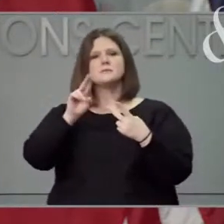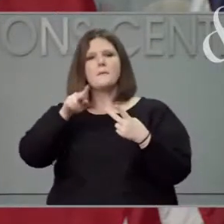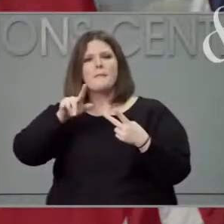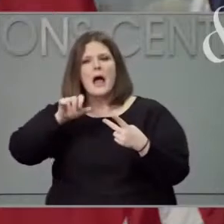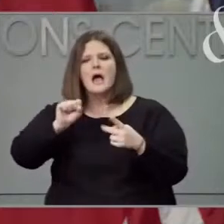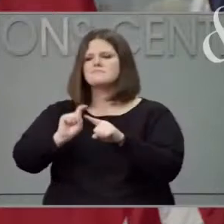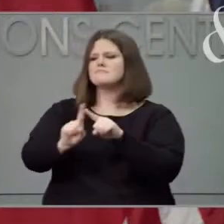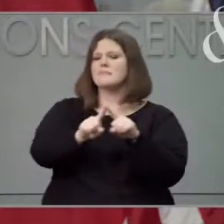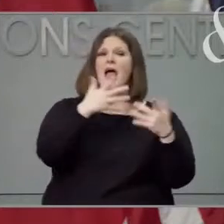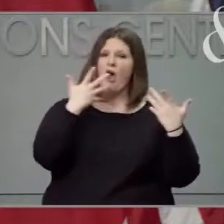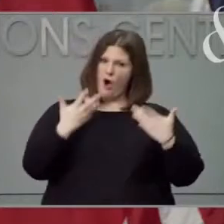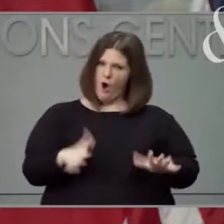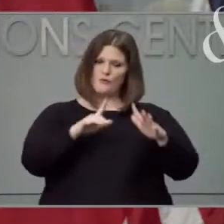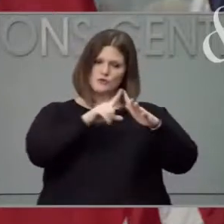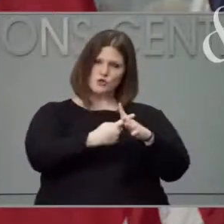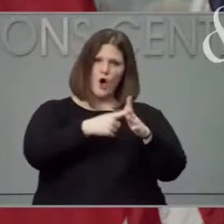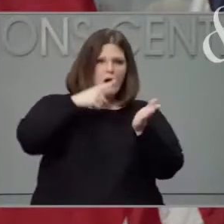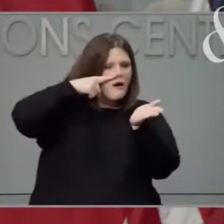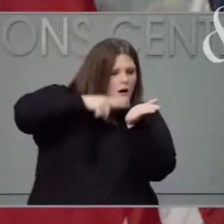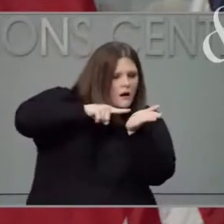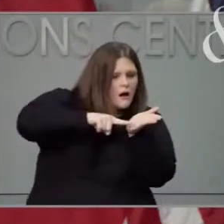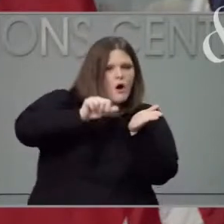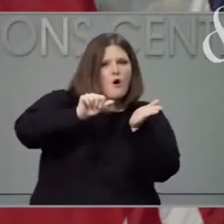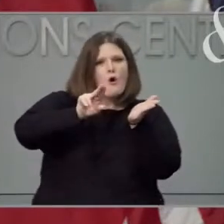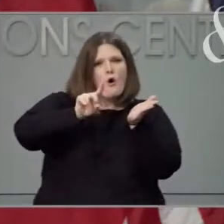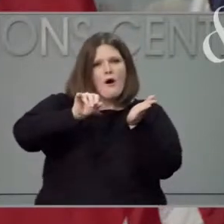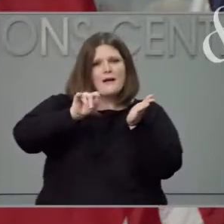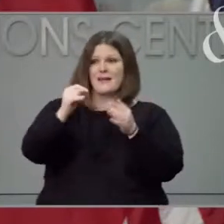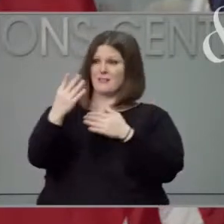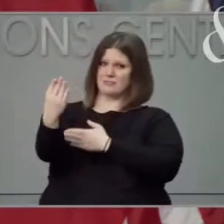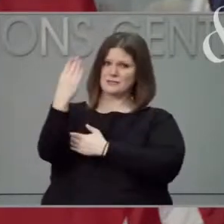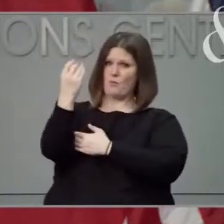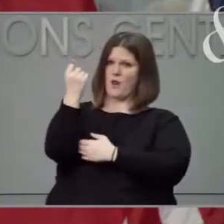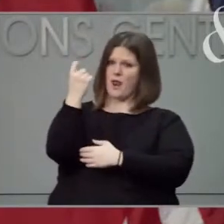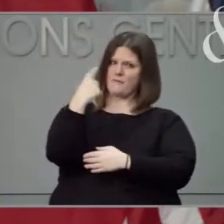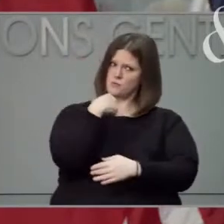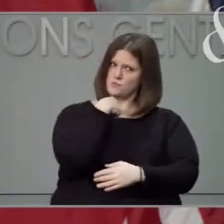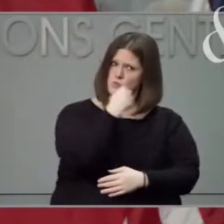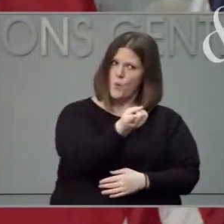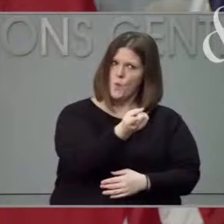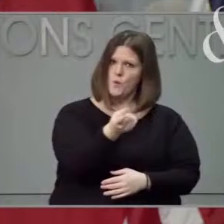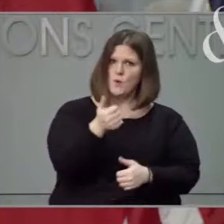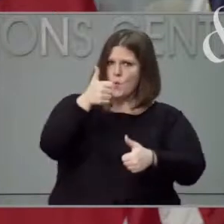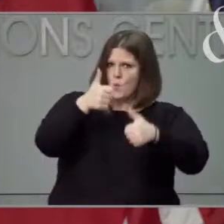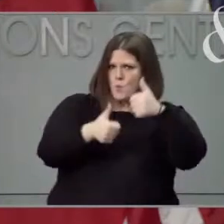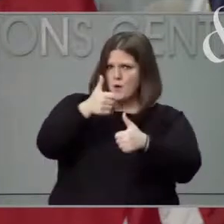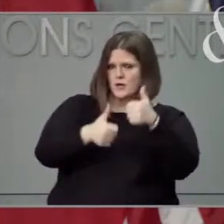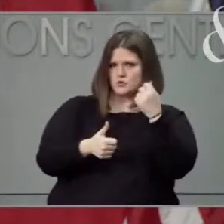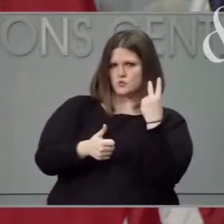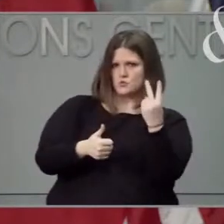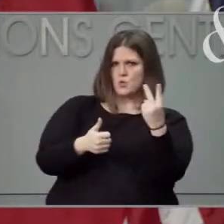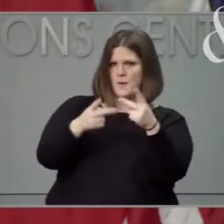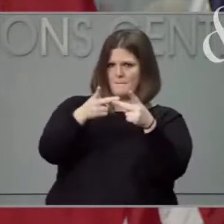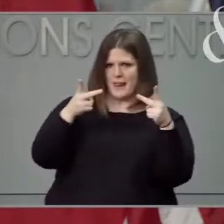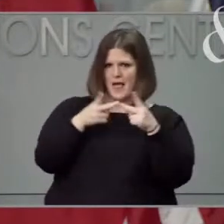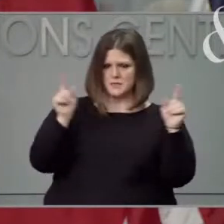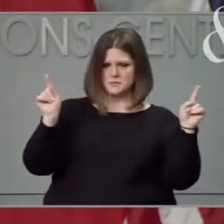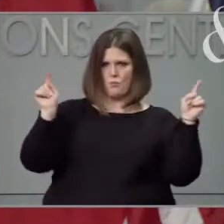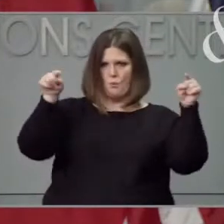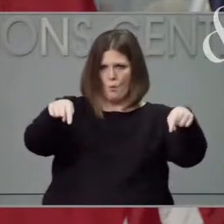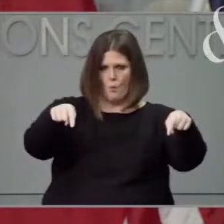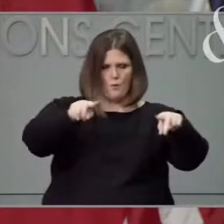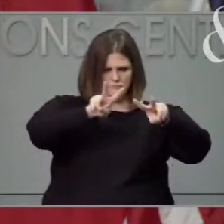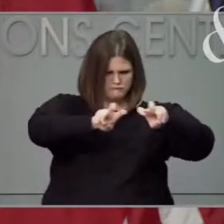audit process because at 11 o'clock this morning, they were told which 2 precincts they would use to conduct their